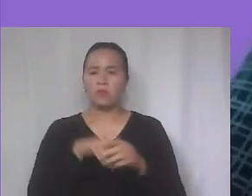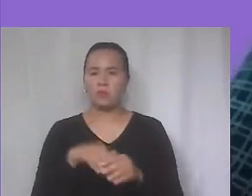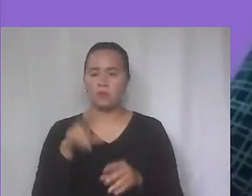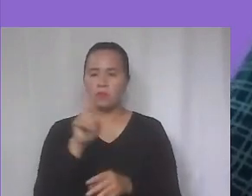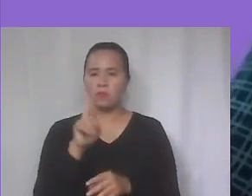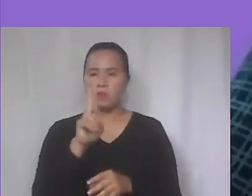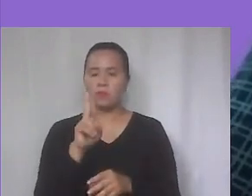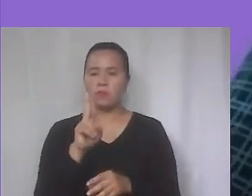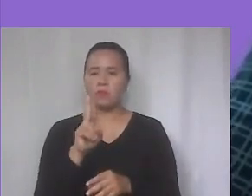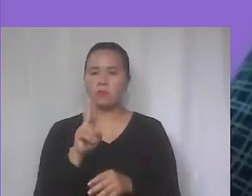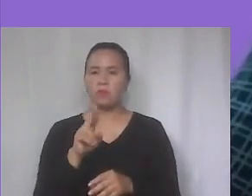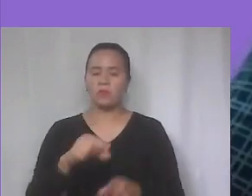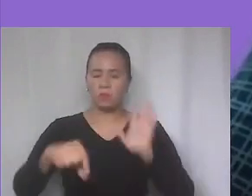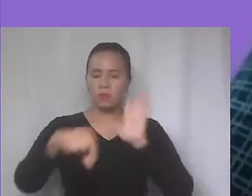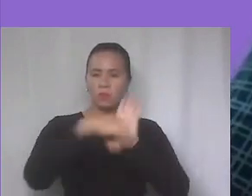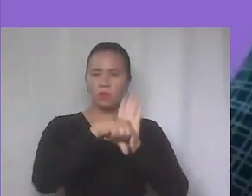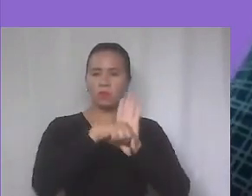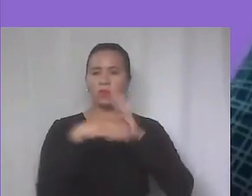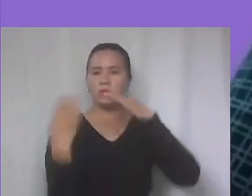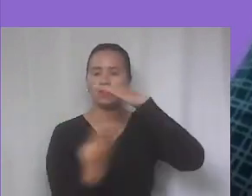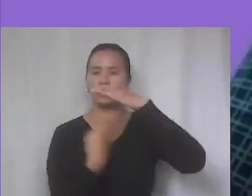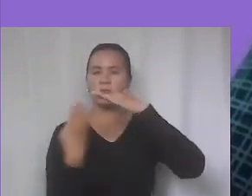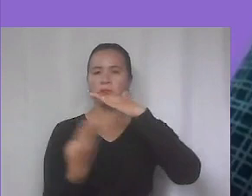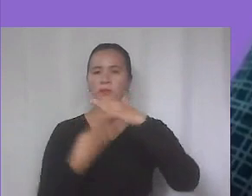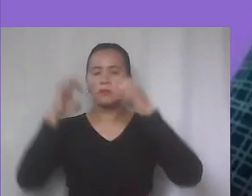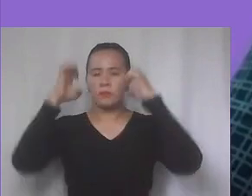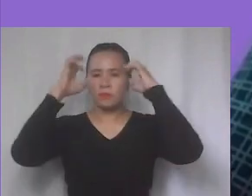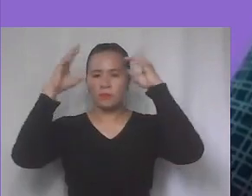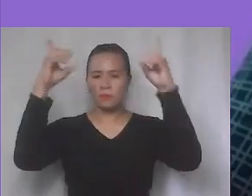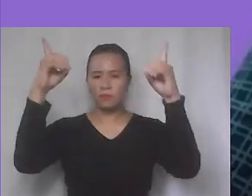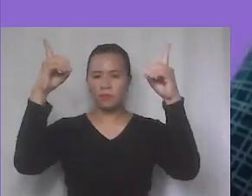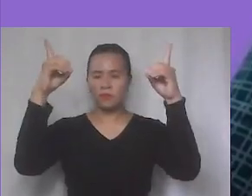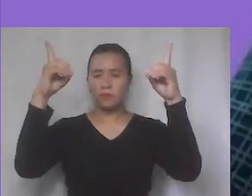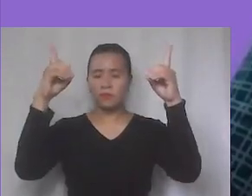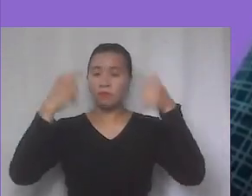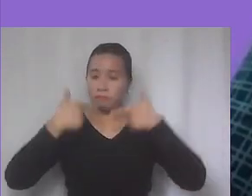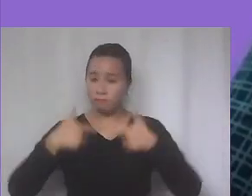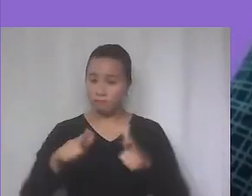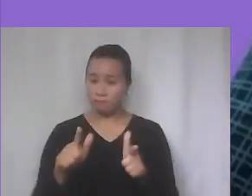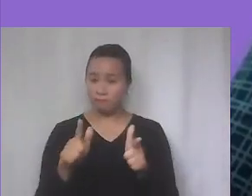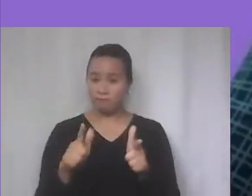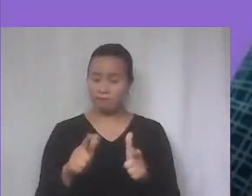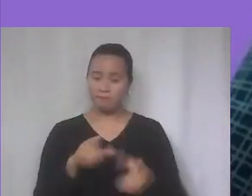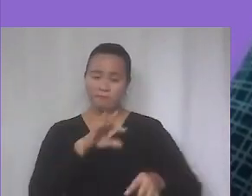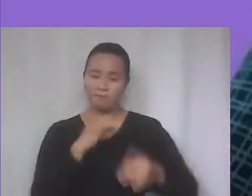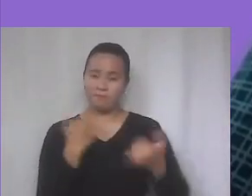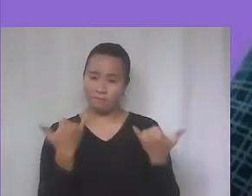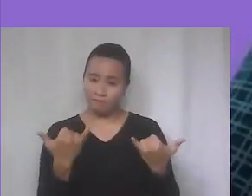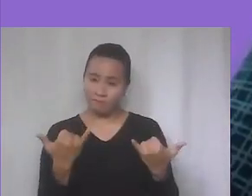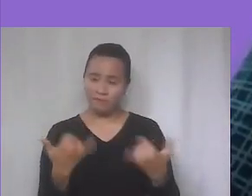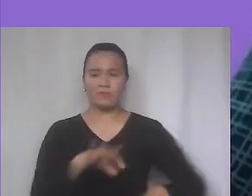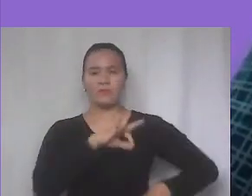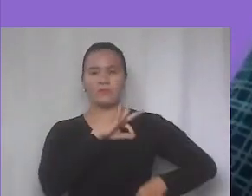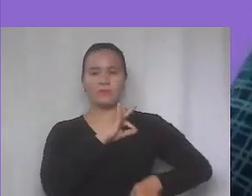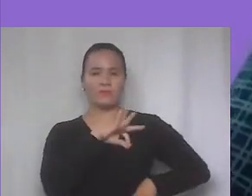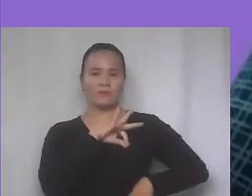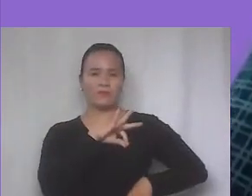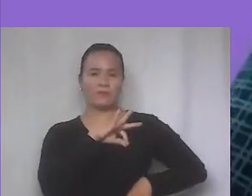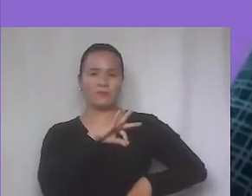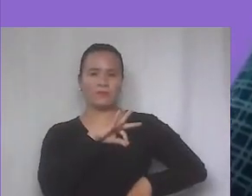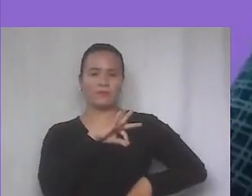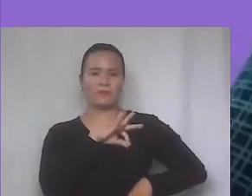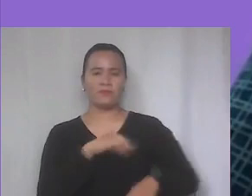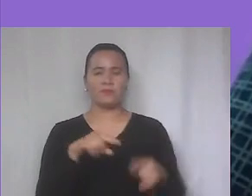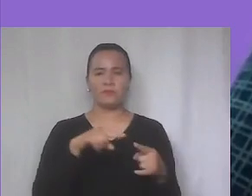basic education to all. So let's take this opportunity to benefit from our experts as